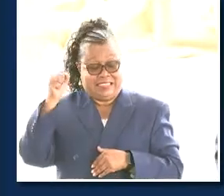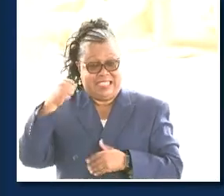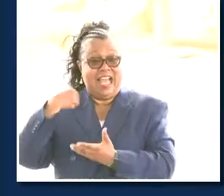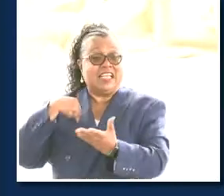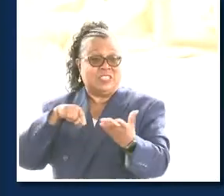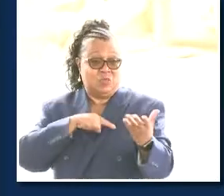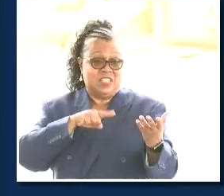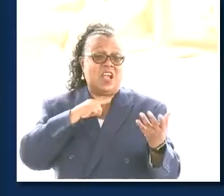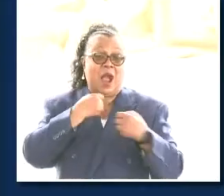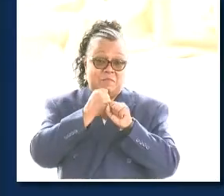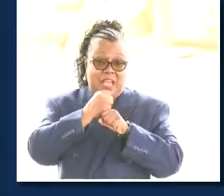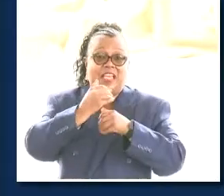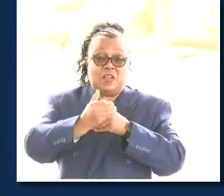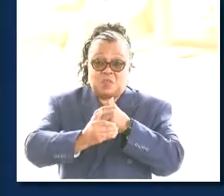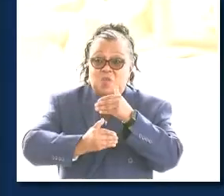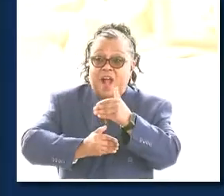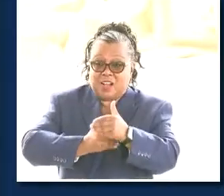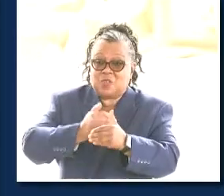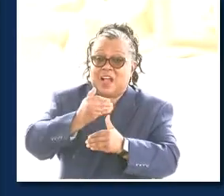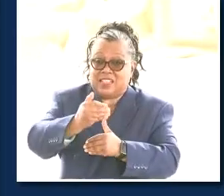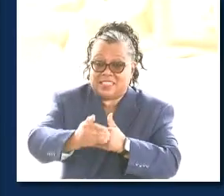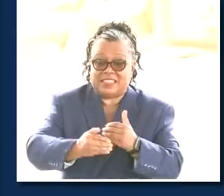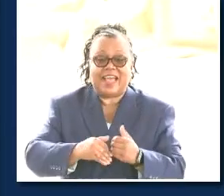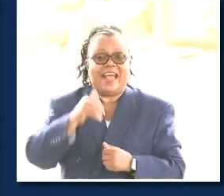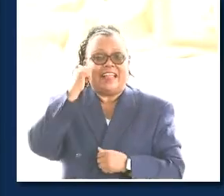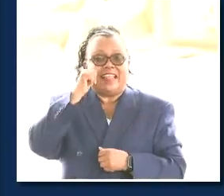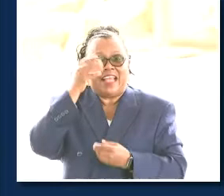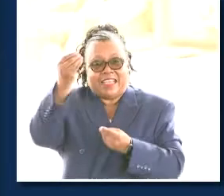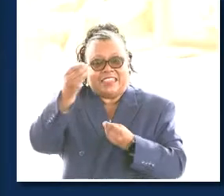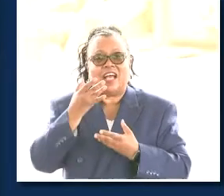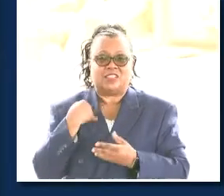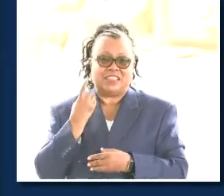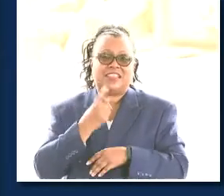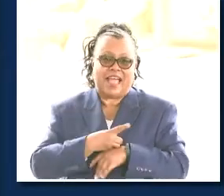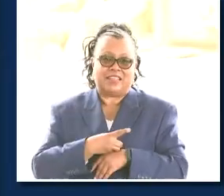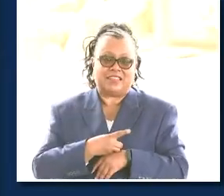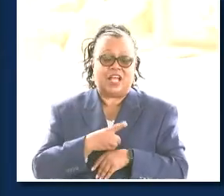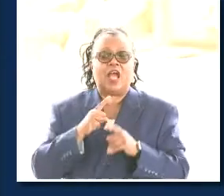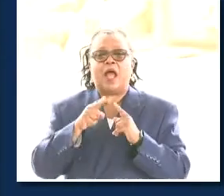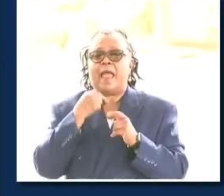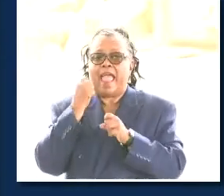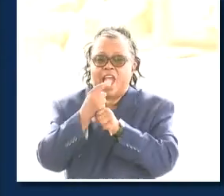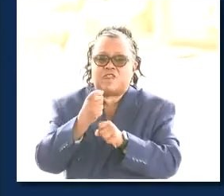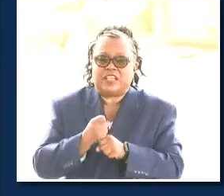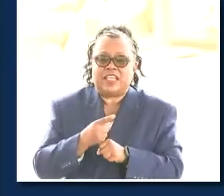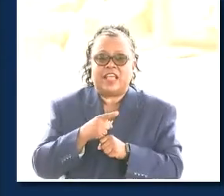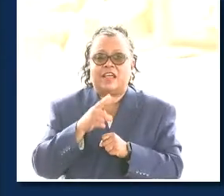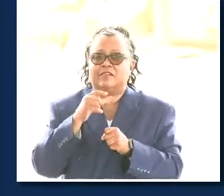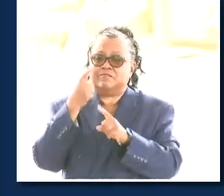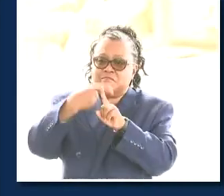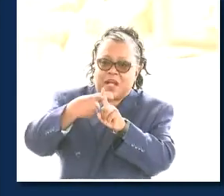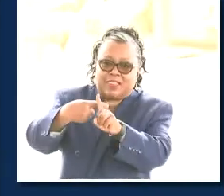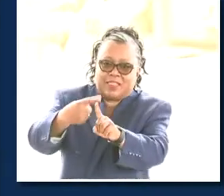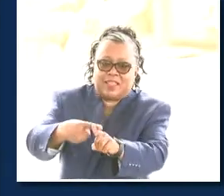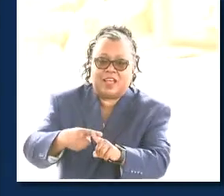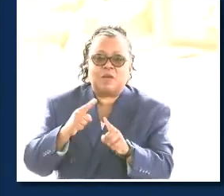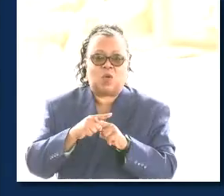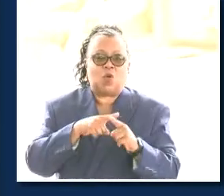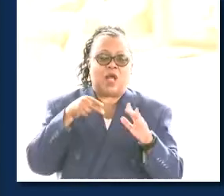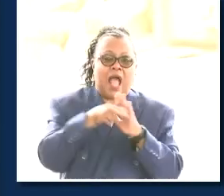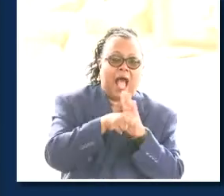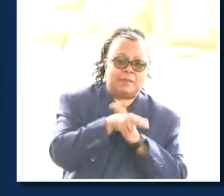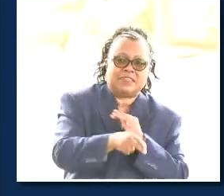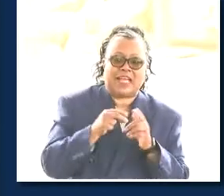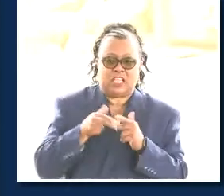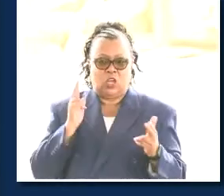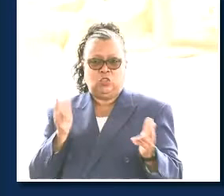are actually making progress. The data tells us that. Year over year, month over month, both homicides